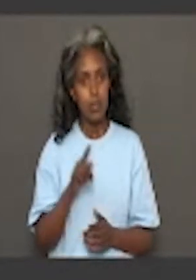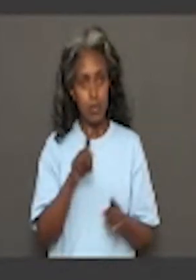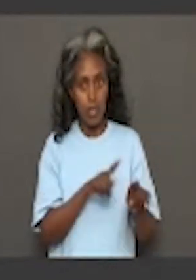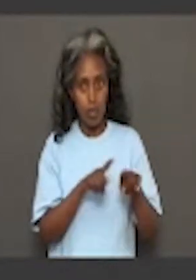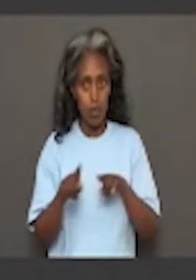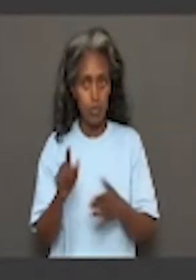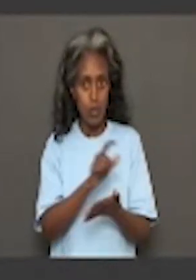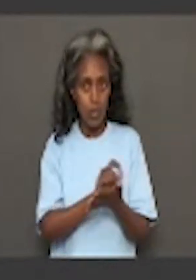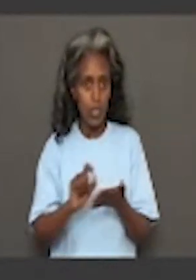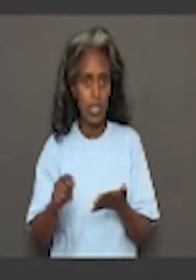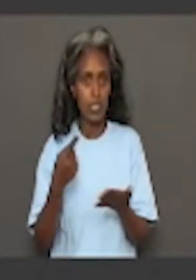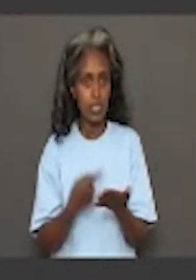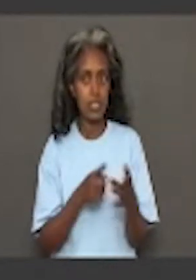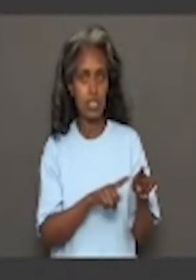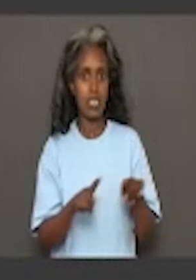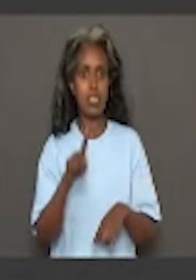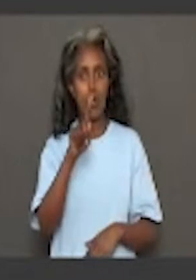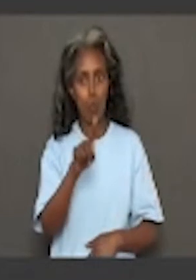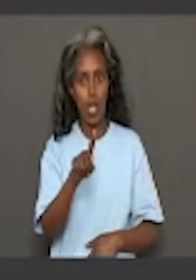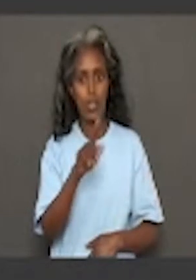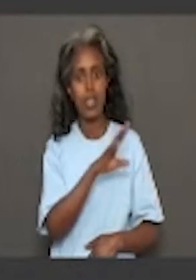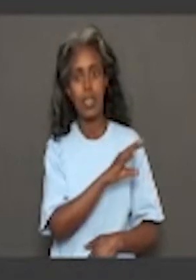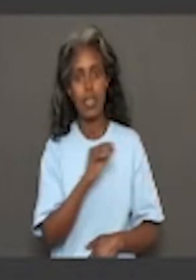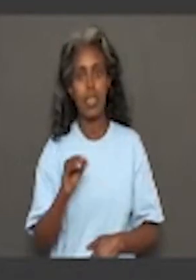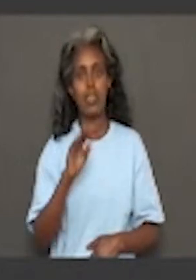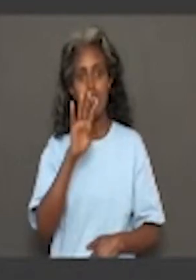You could also write this as 1